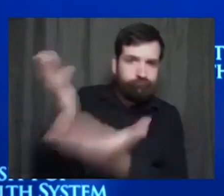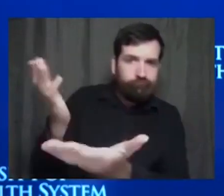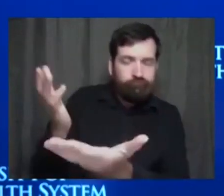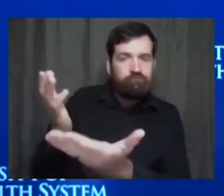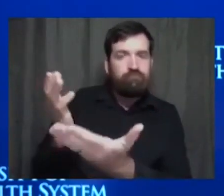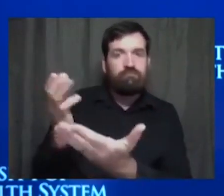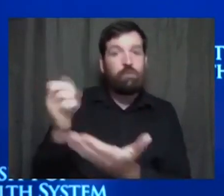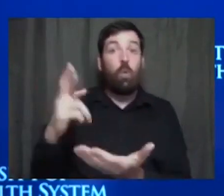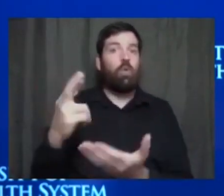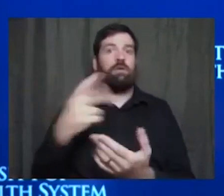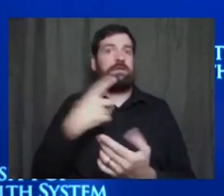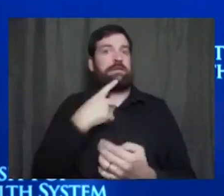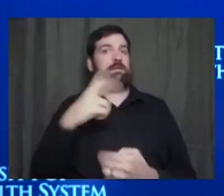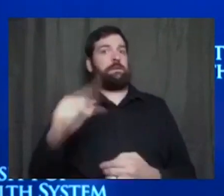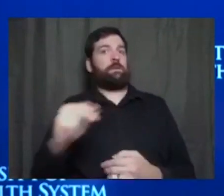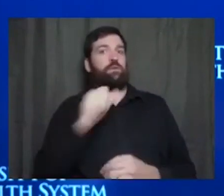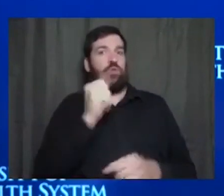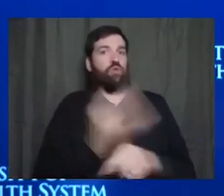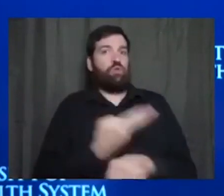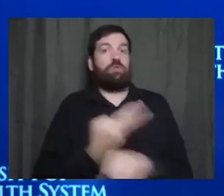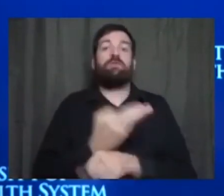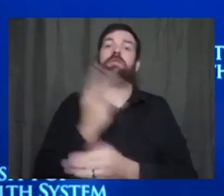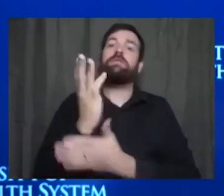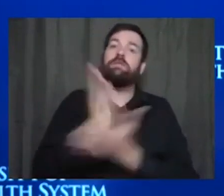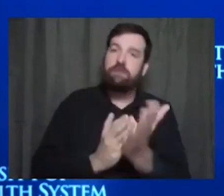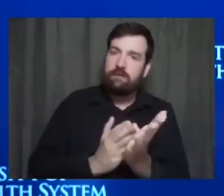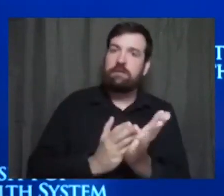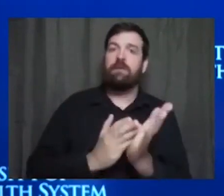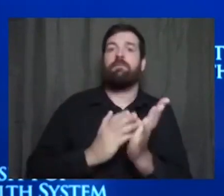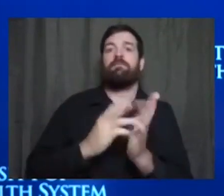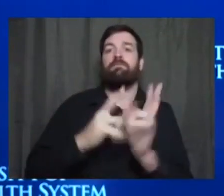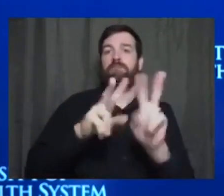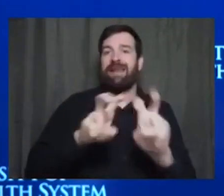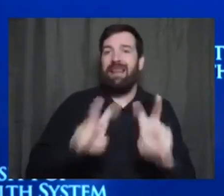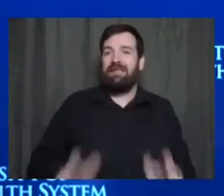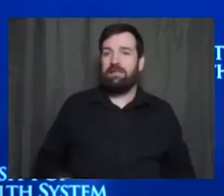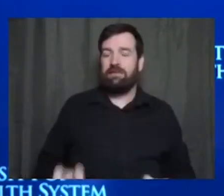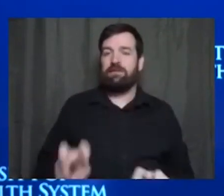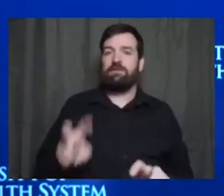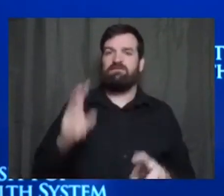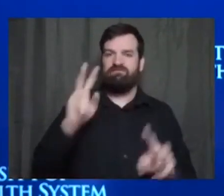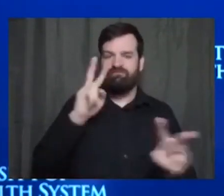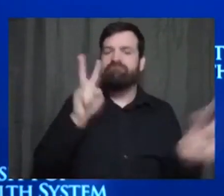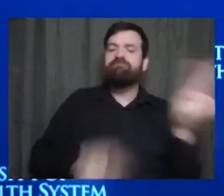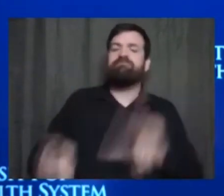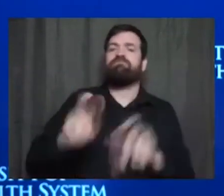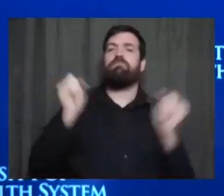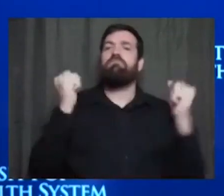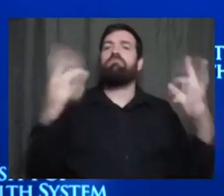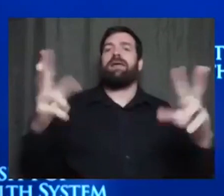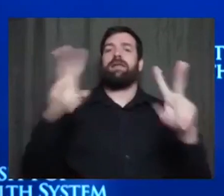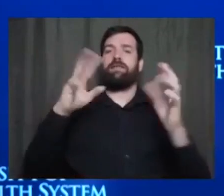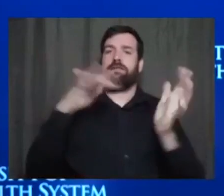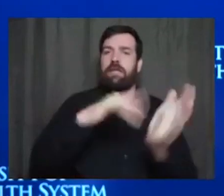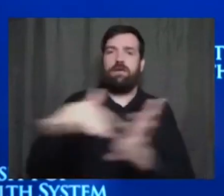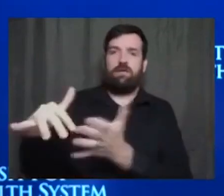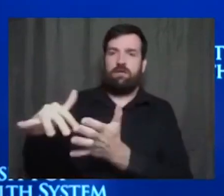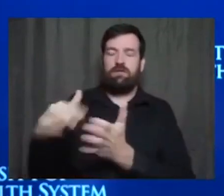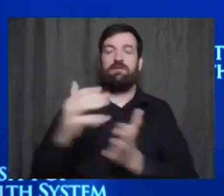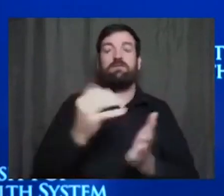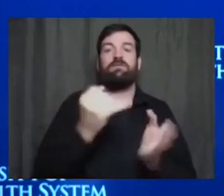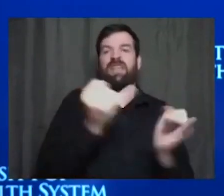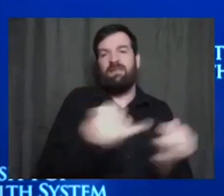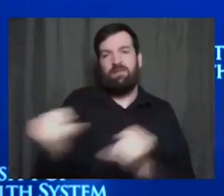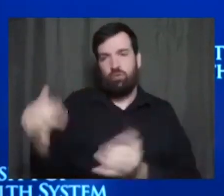are studies out there. There are meta-analysis studies which look at a lot of studies and compare all of them. There are individual studies. Unfortunately, a lot of those